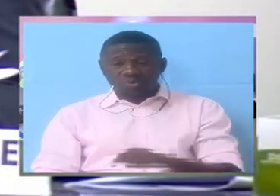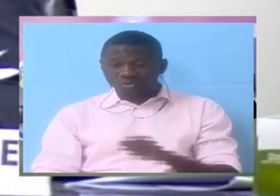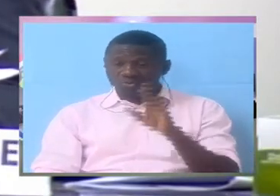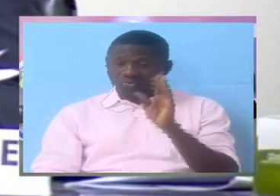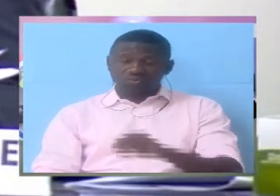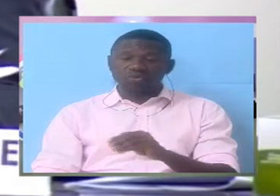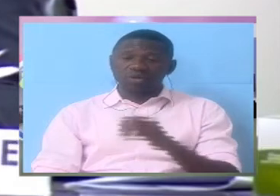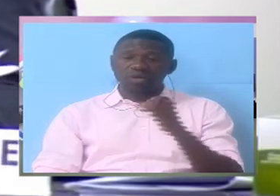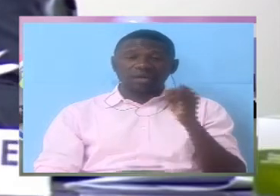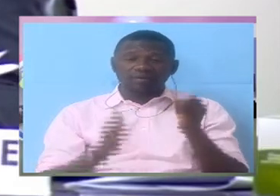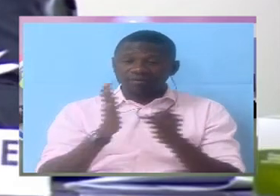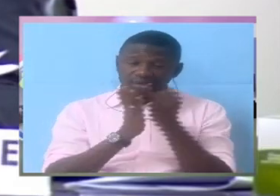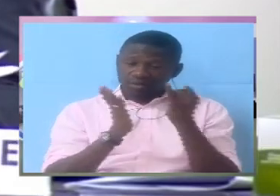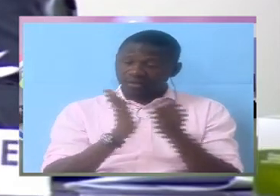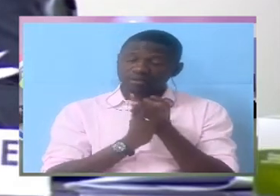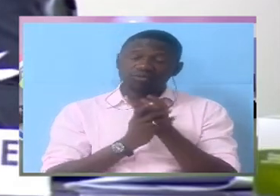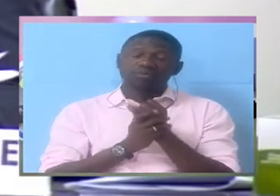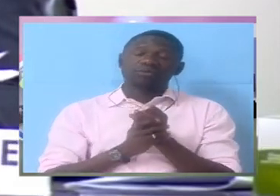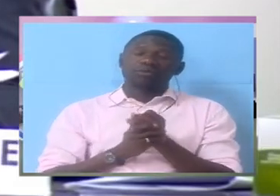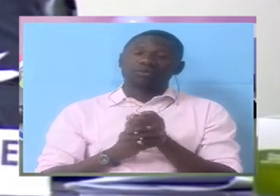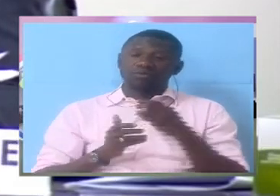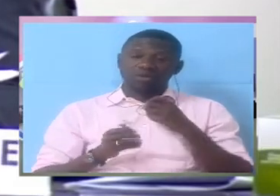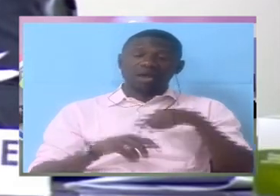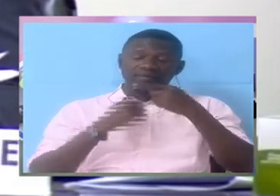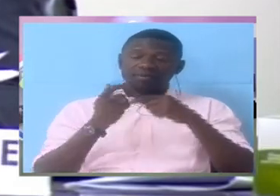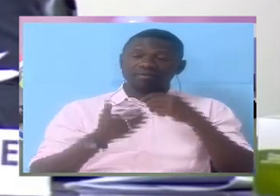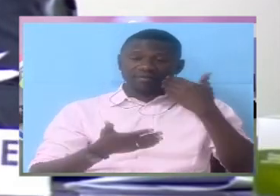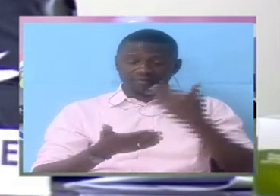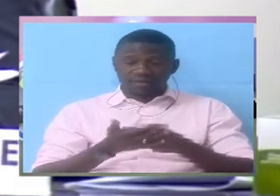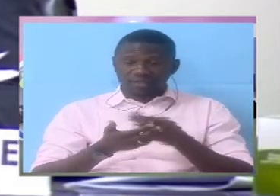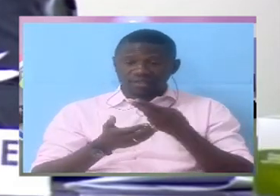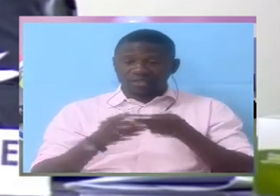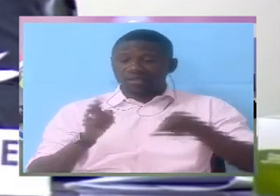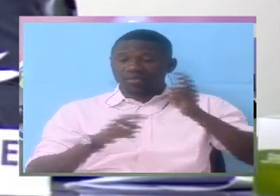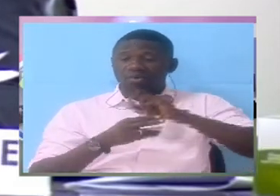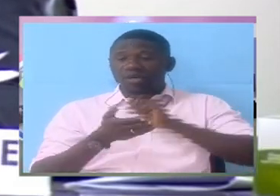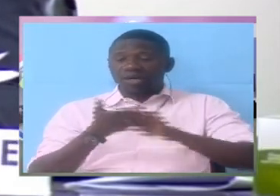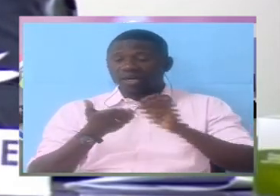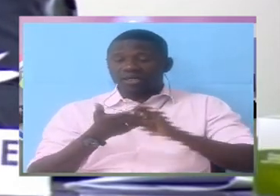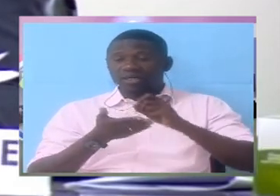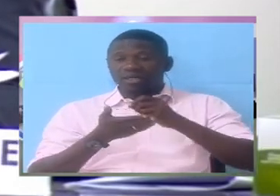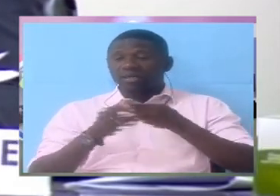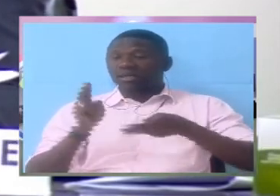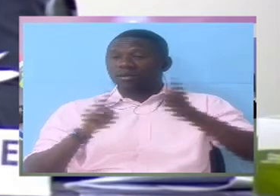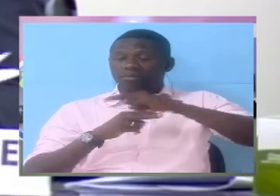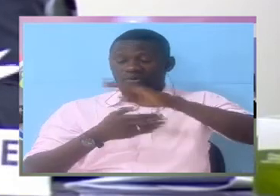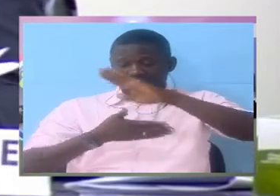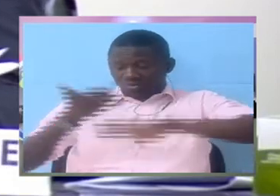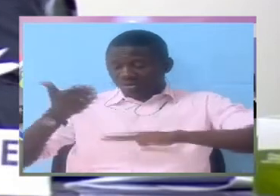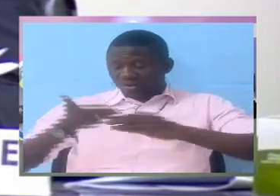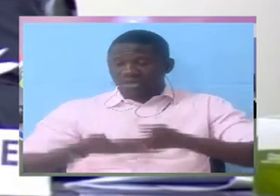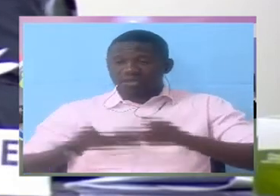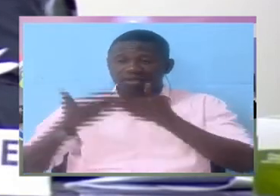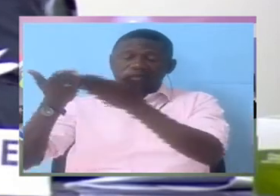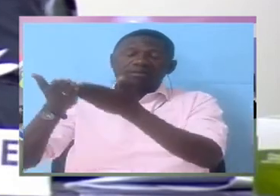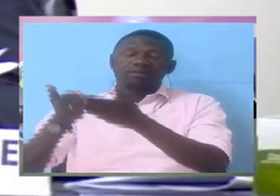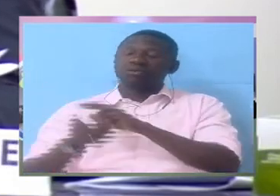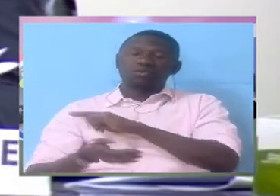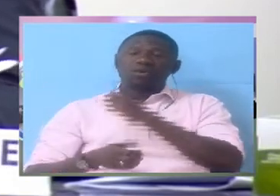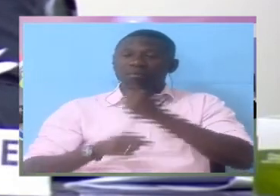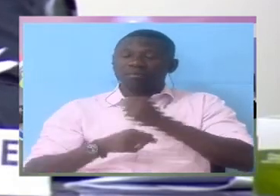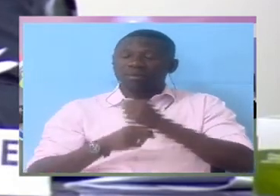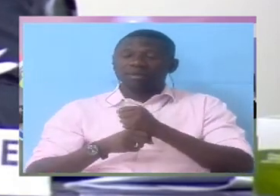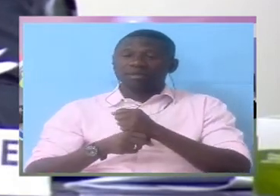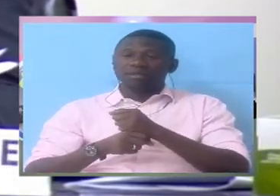investigation. You should submit the file to the right office to make the decision. You don't make the decision for them by hiding it. That